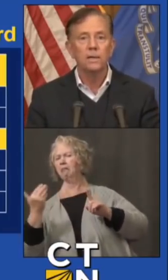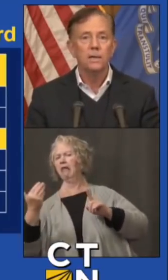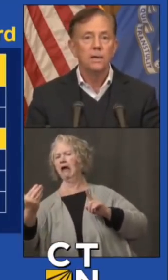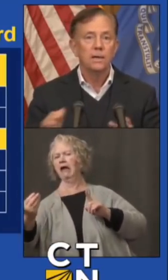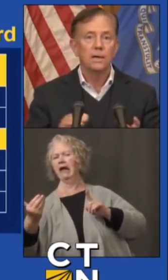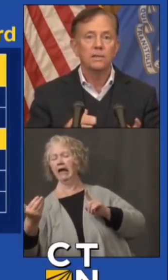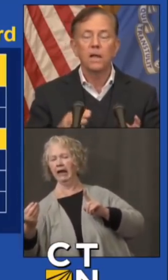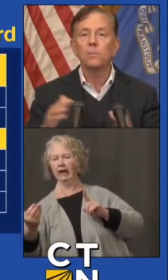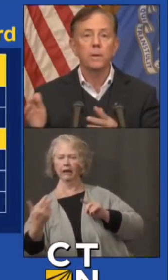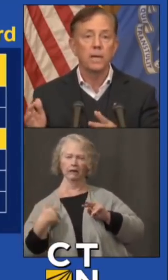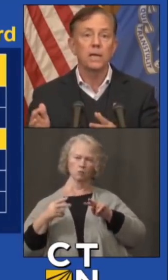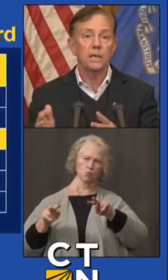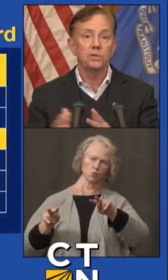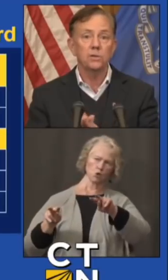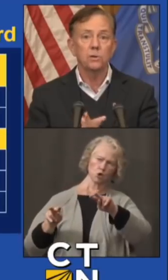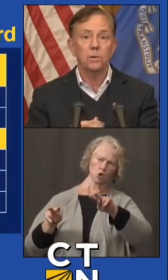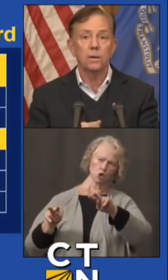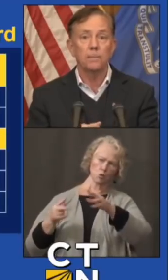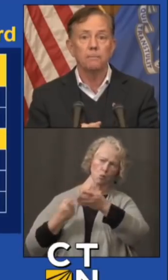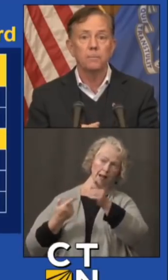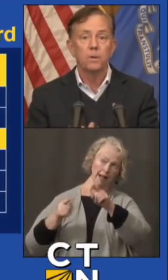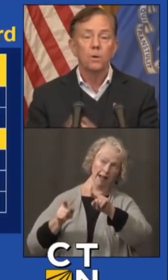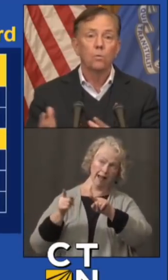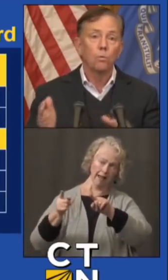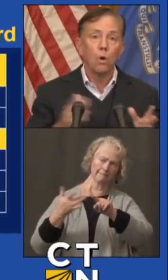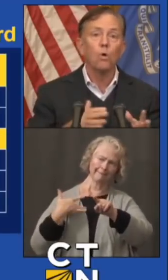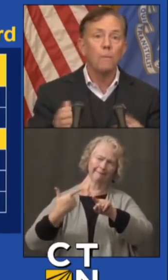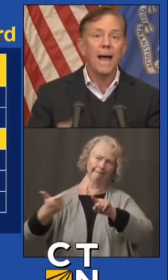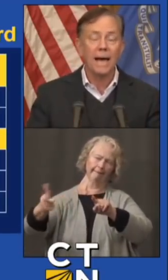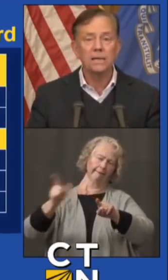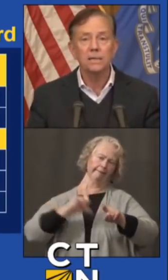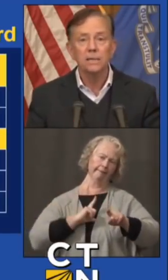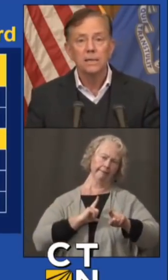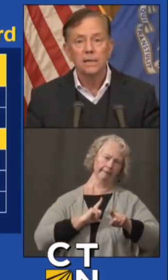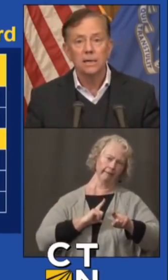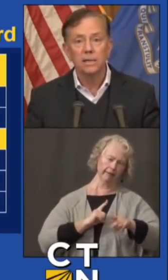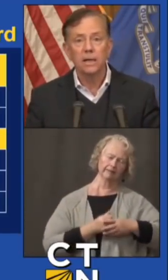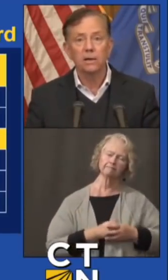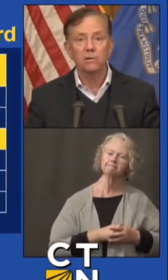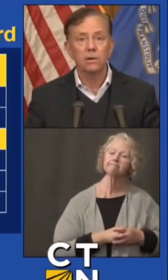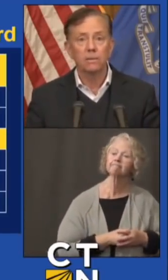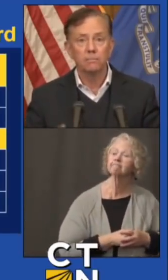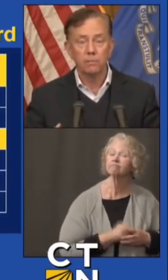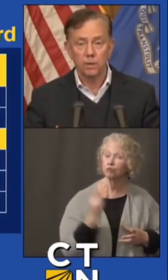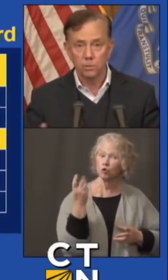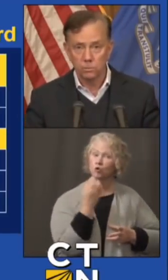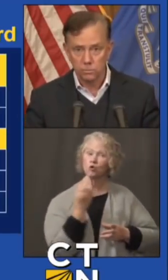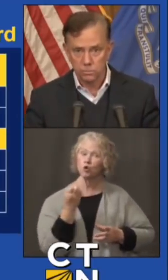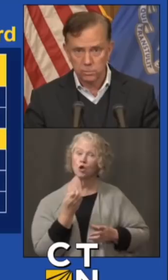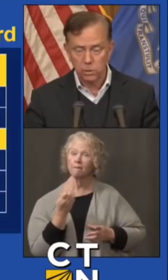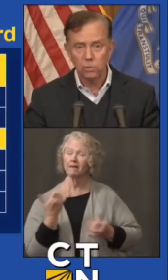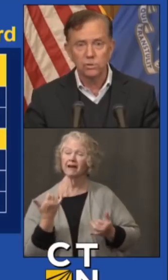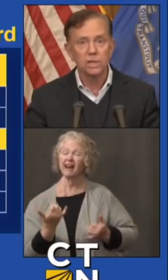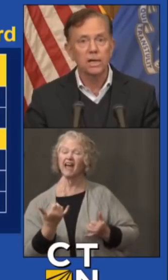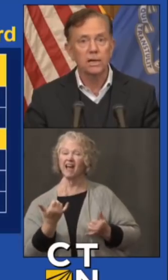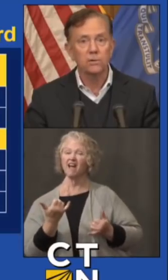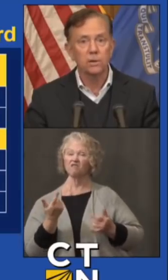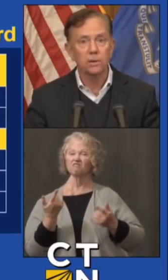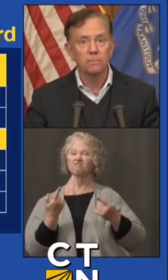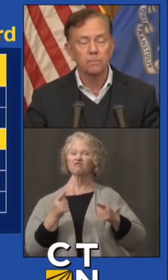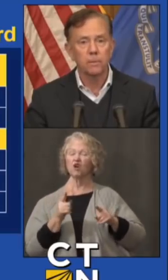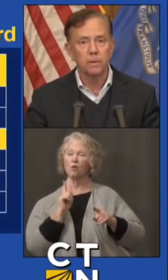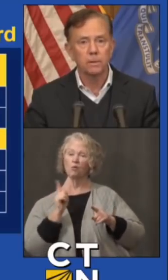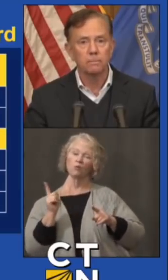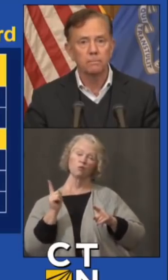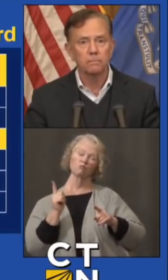mine. They are beginning to roll back. They are, closing